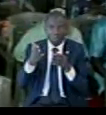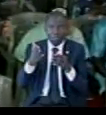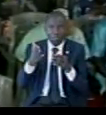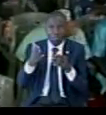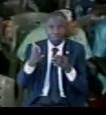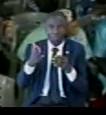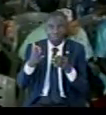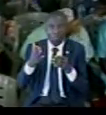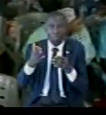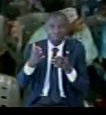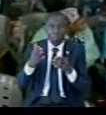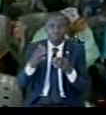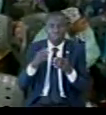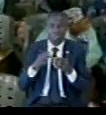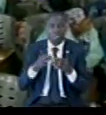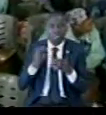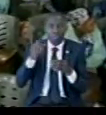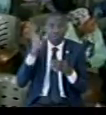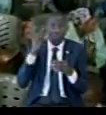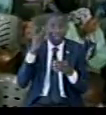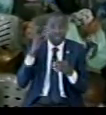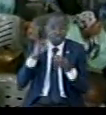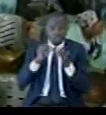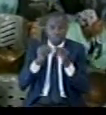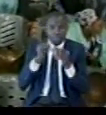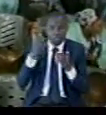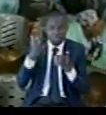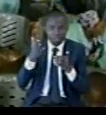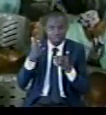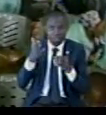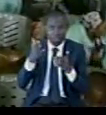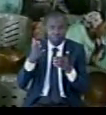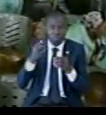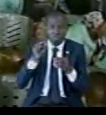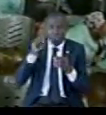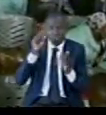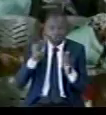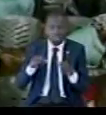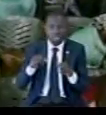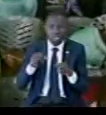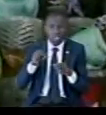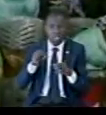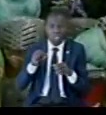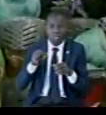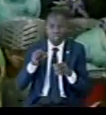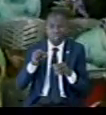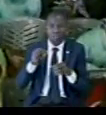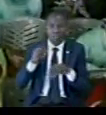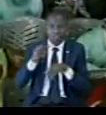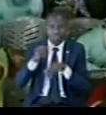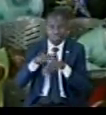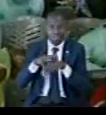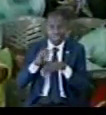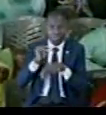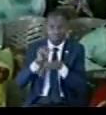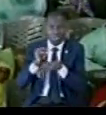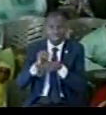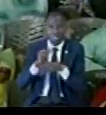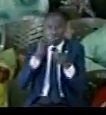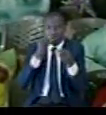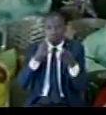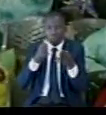the WhatsApp number there. You can text your